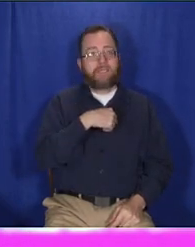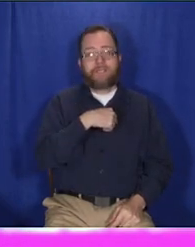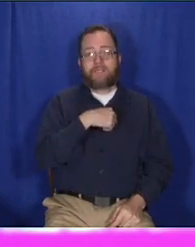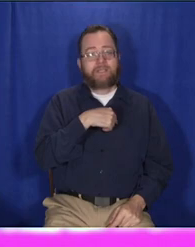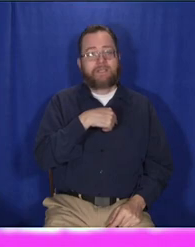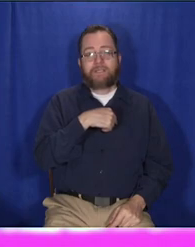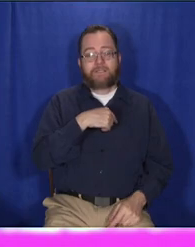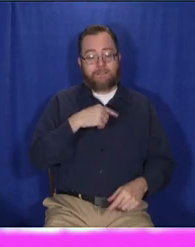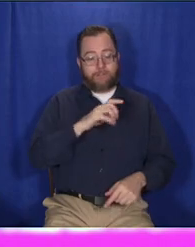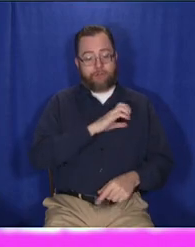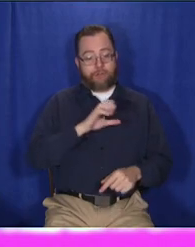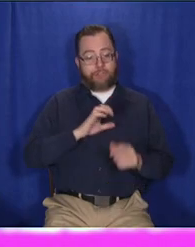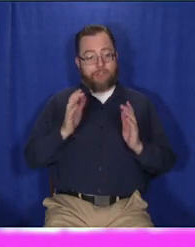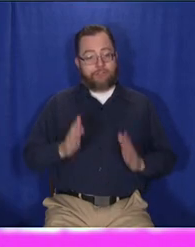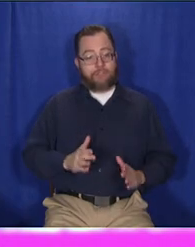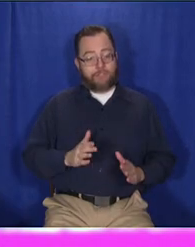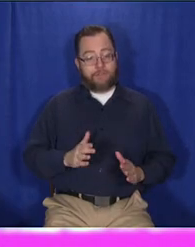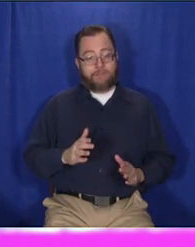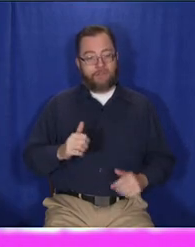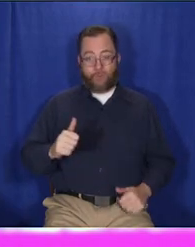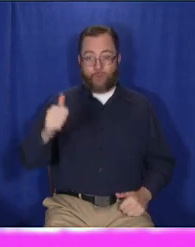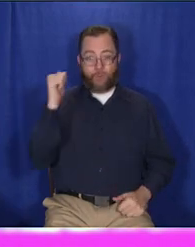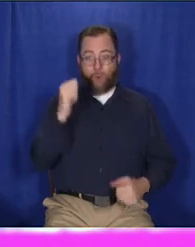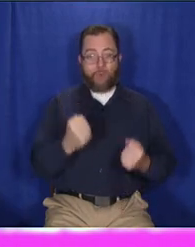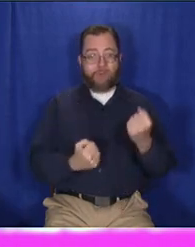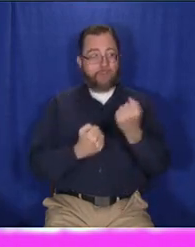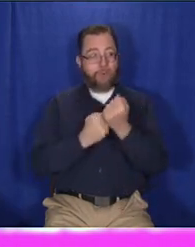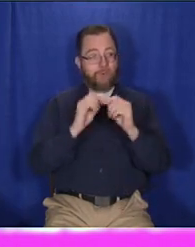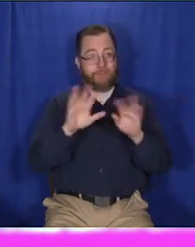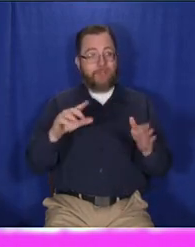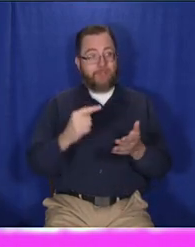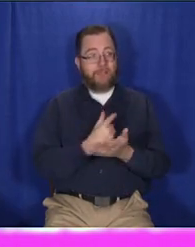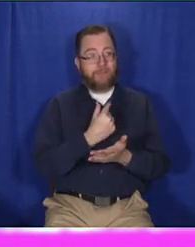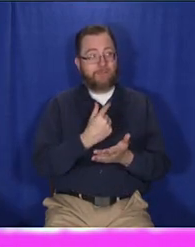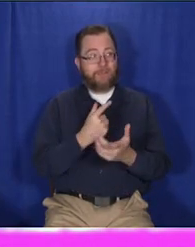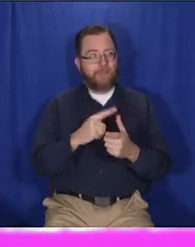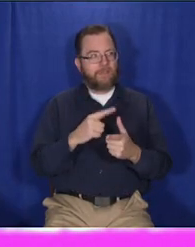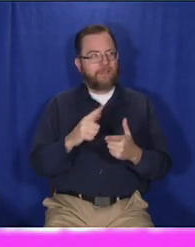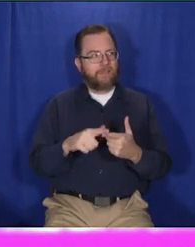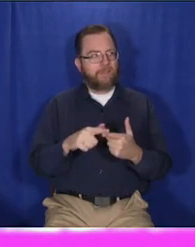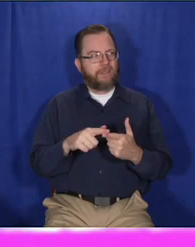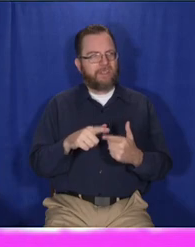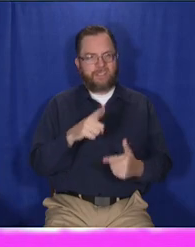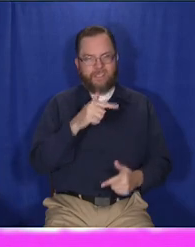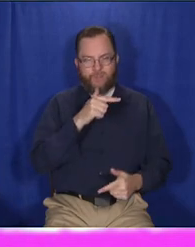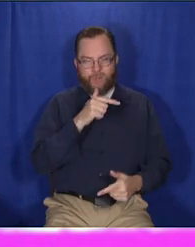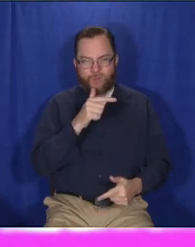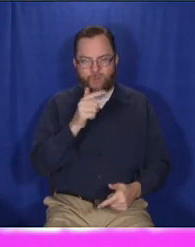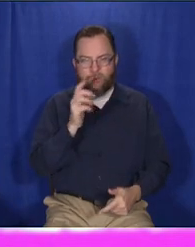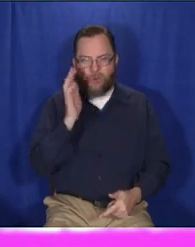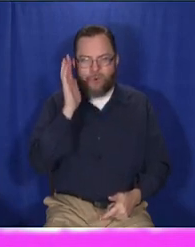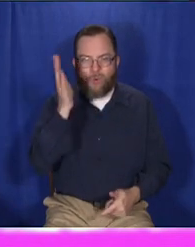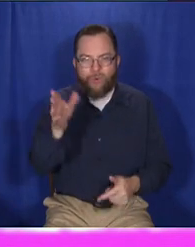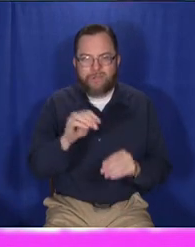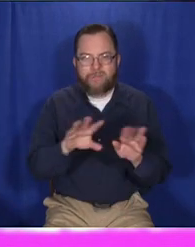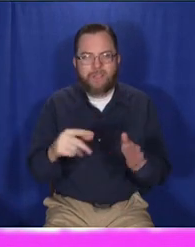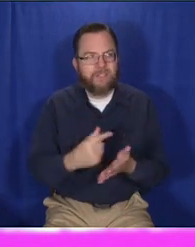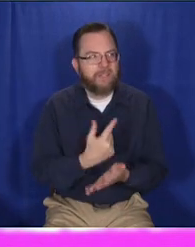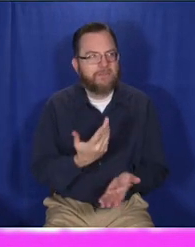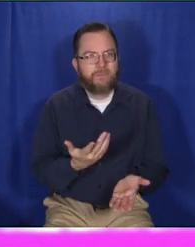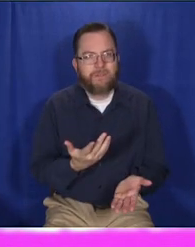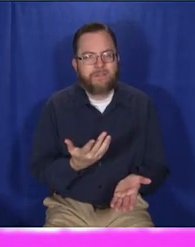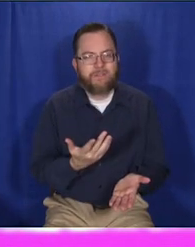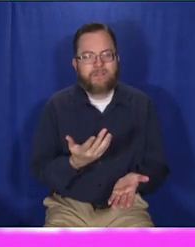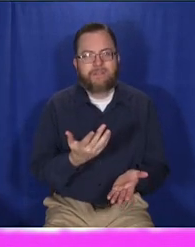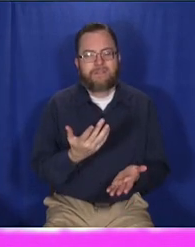the advancement of the gospel, who else will? Like, we are the only people as Christians on the planet who